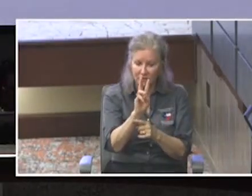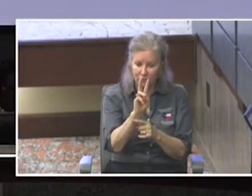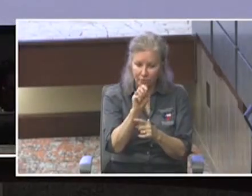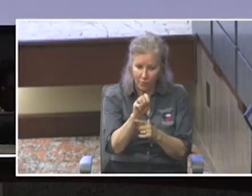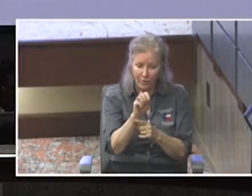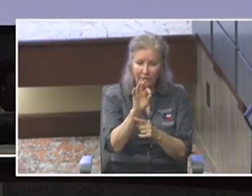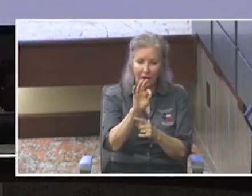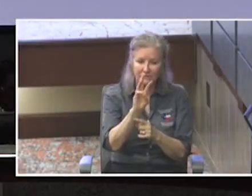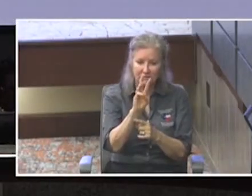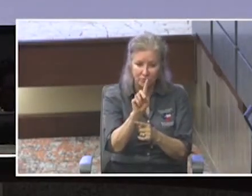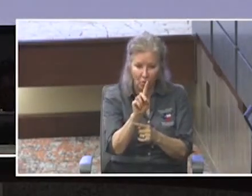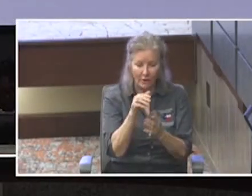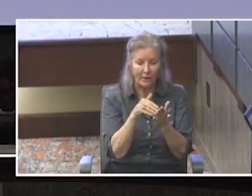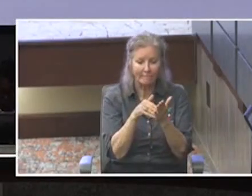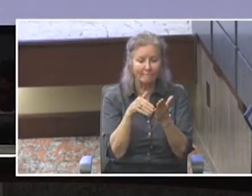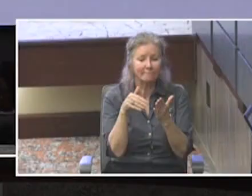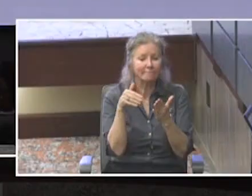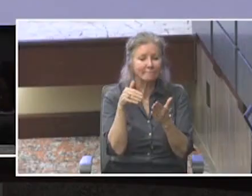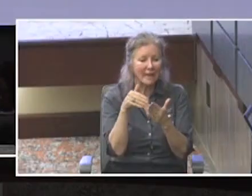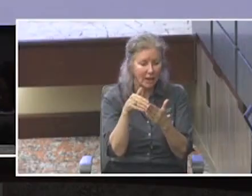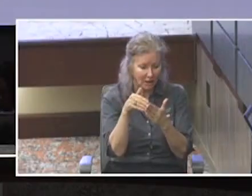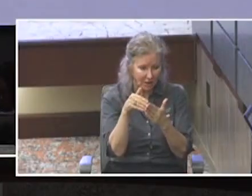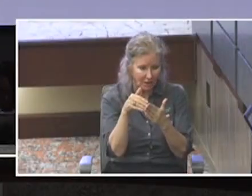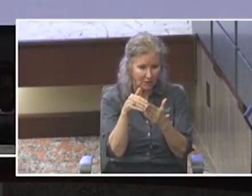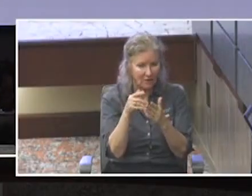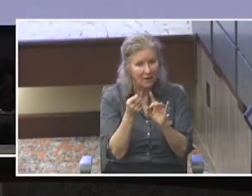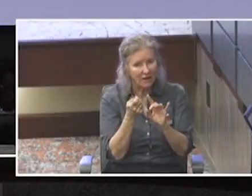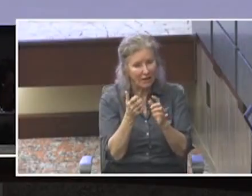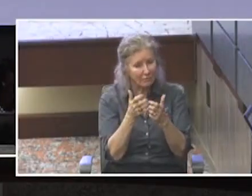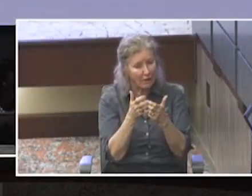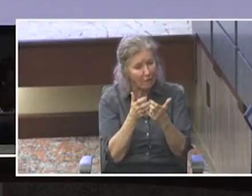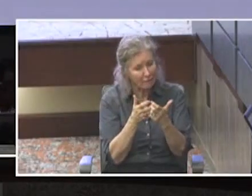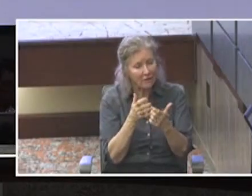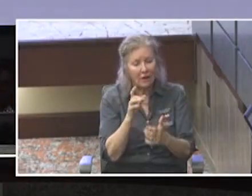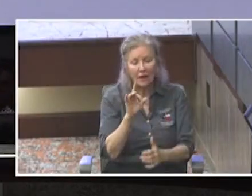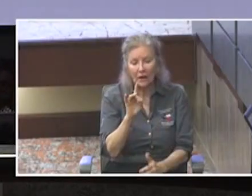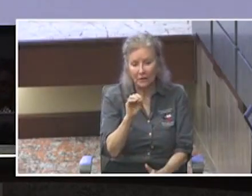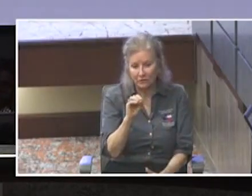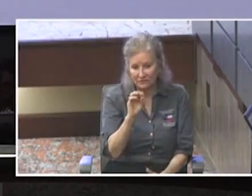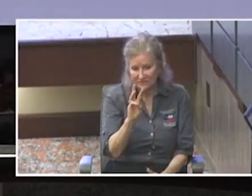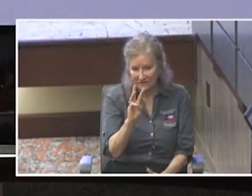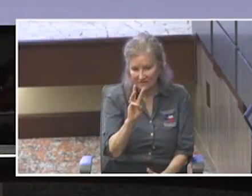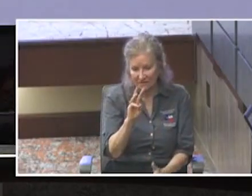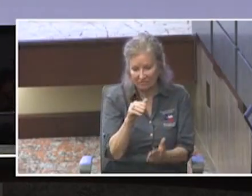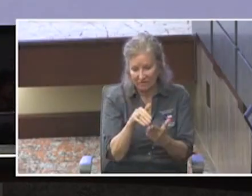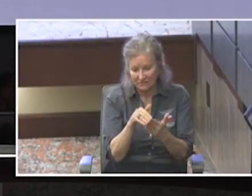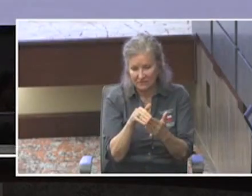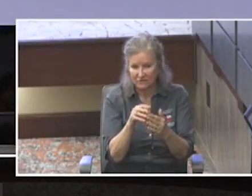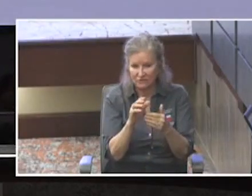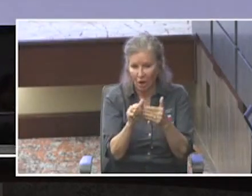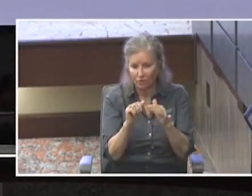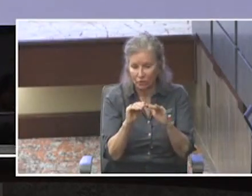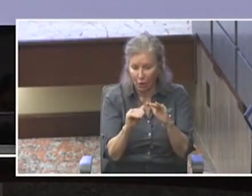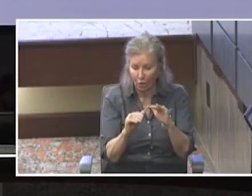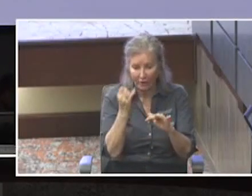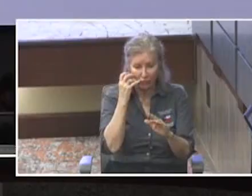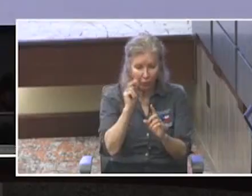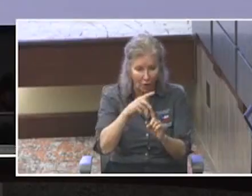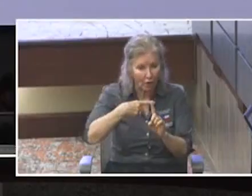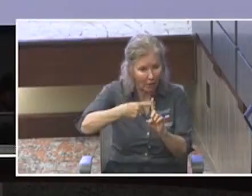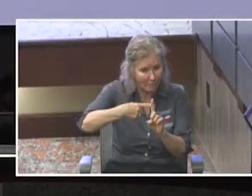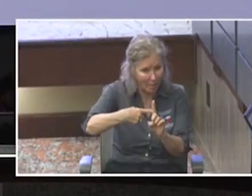$62.961 million, a little bit off pace, $806,000 lower when you look at it on a month-by-month